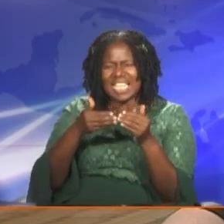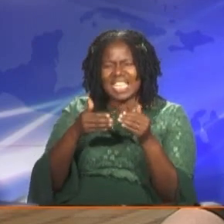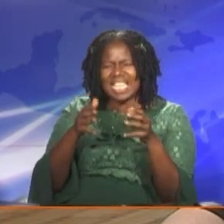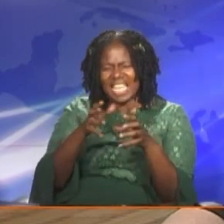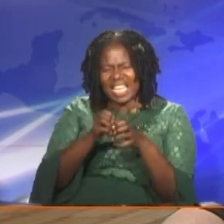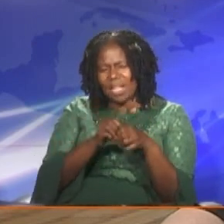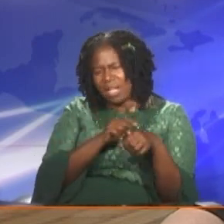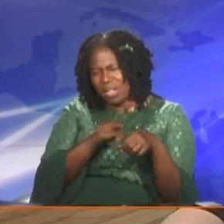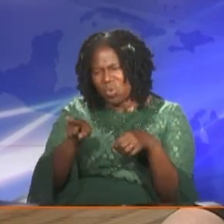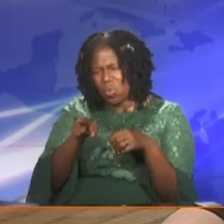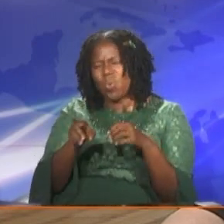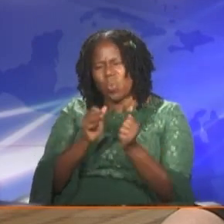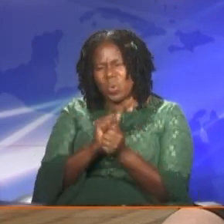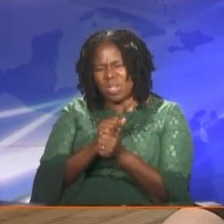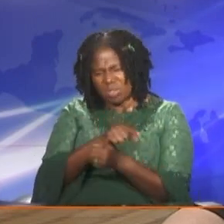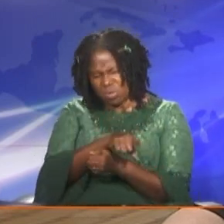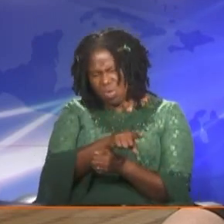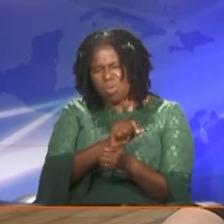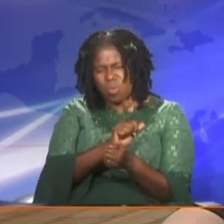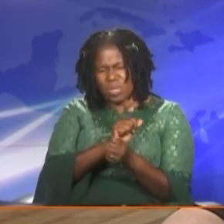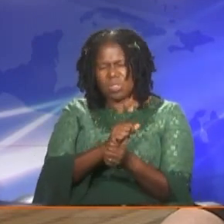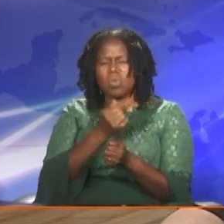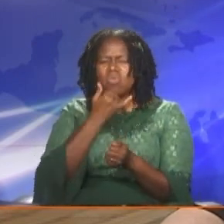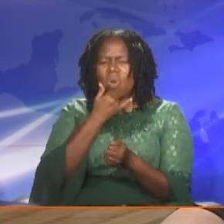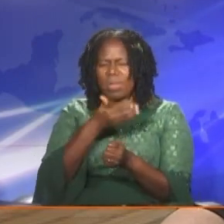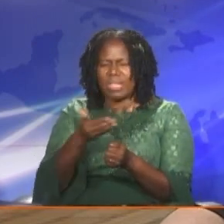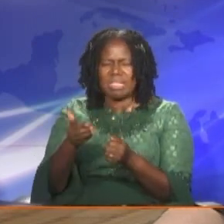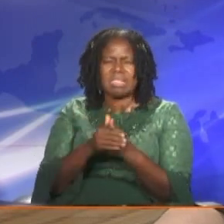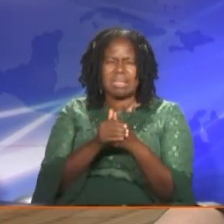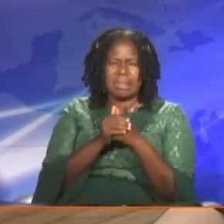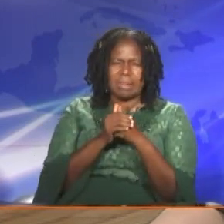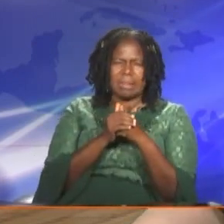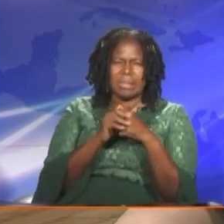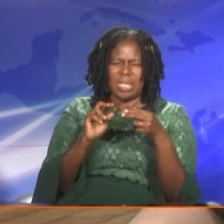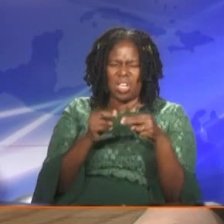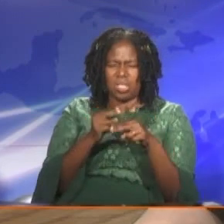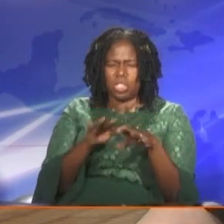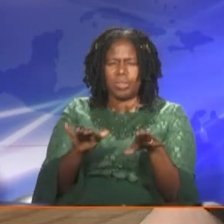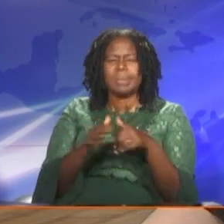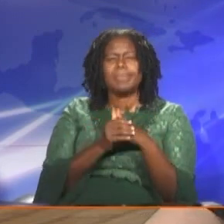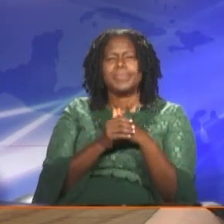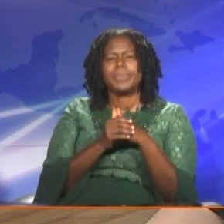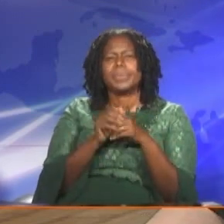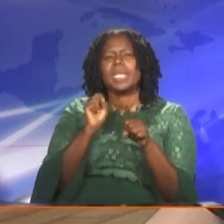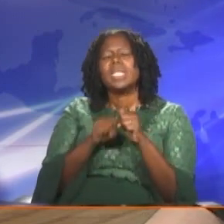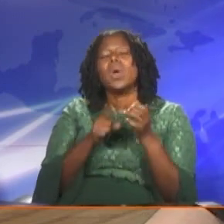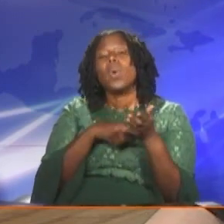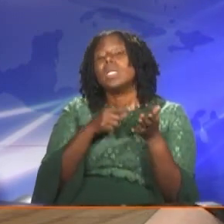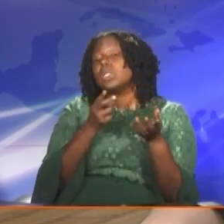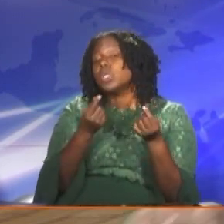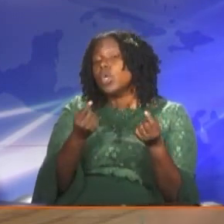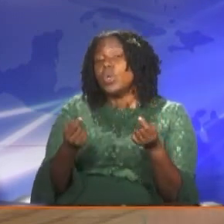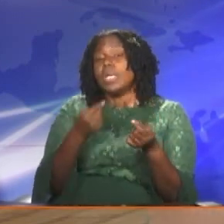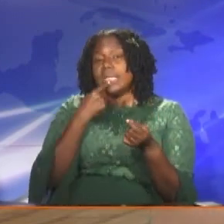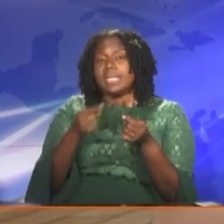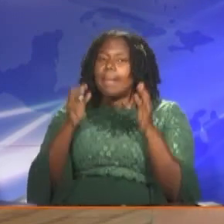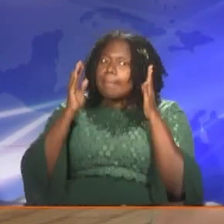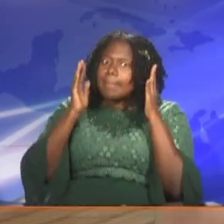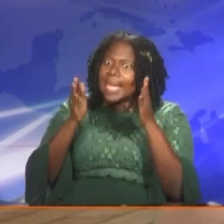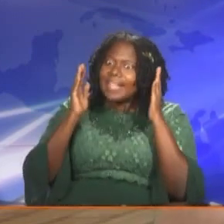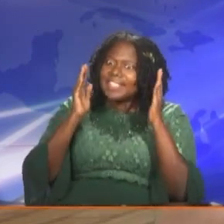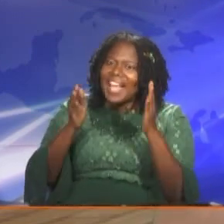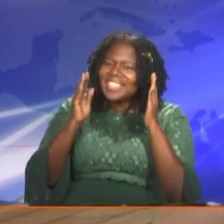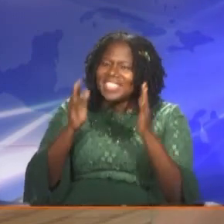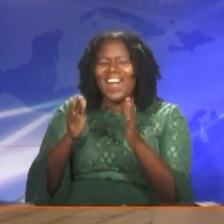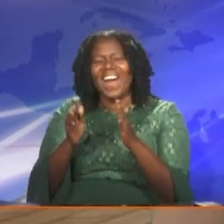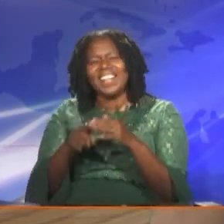your care, coming into the classrooms, pay attention to them. Take note, because one thing that we used to do at lunchtime and